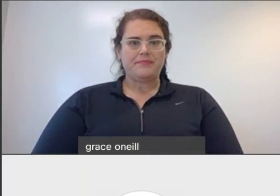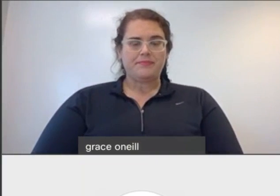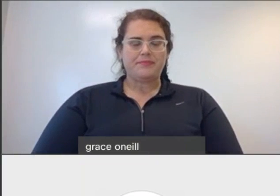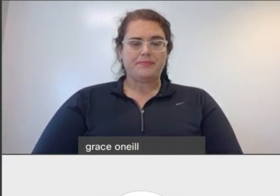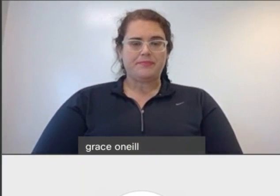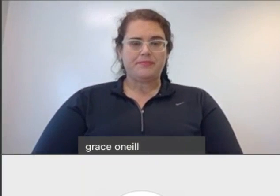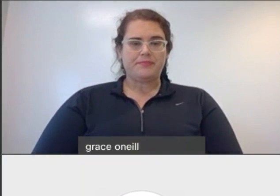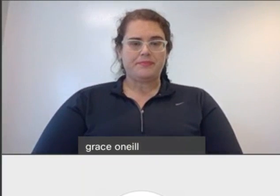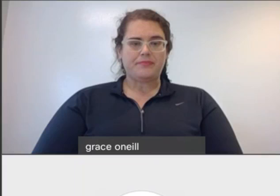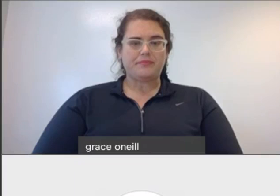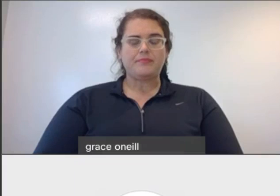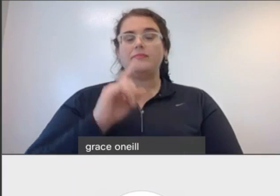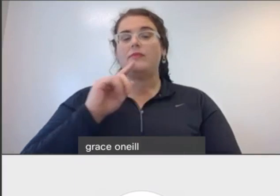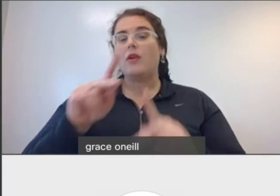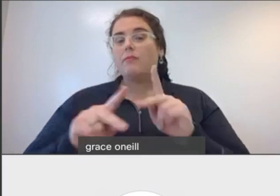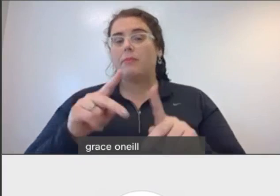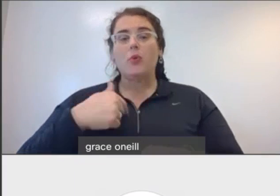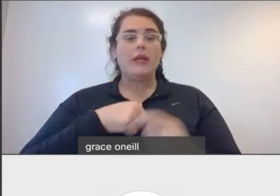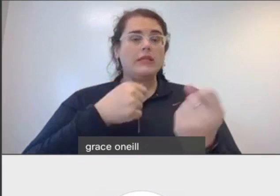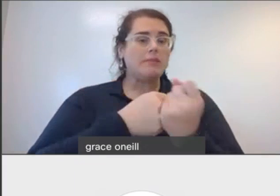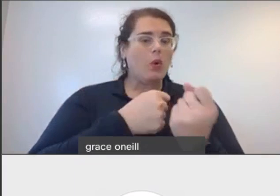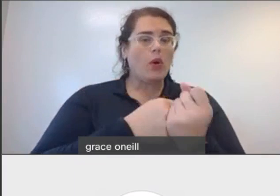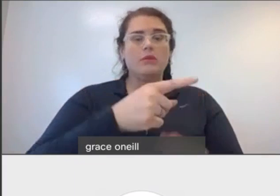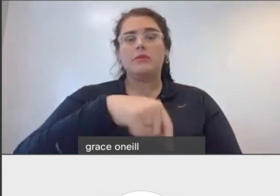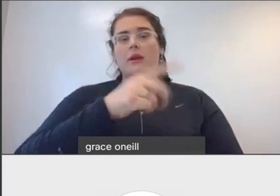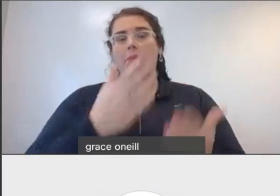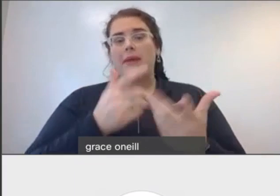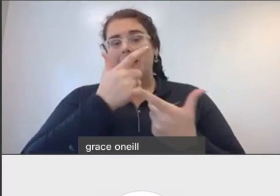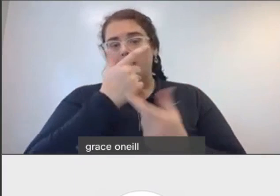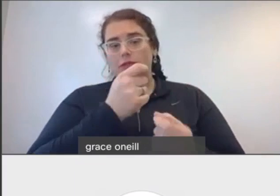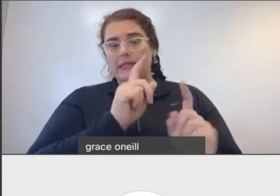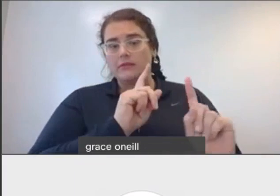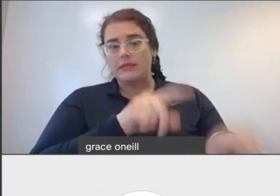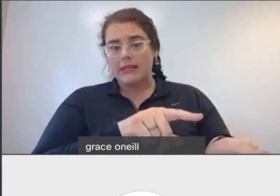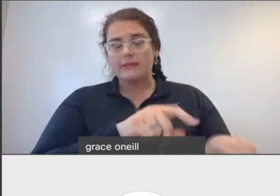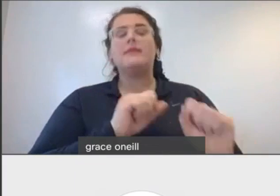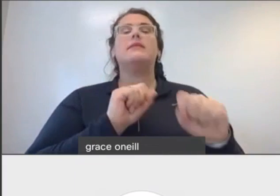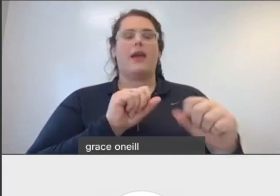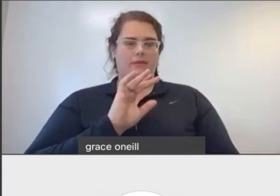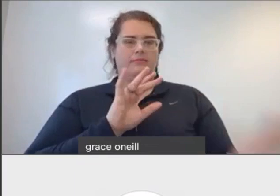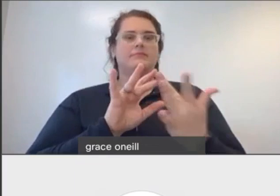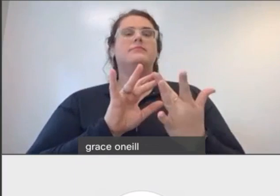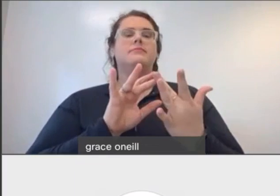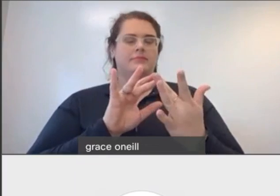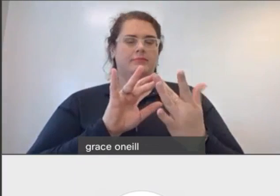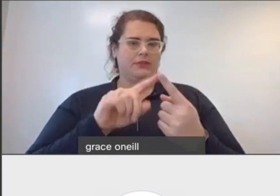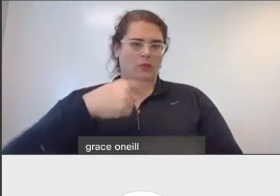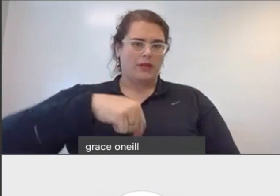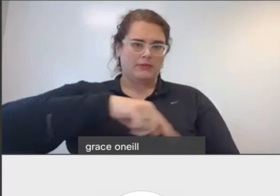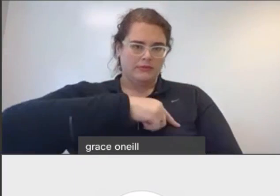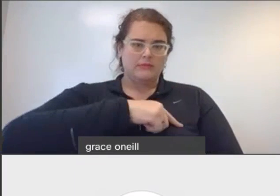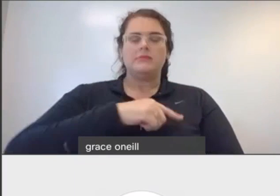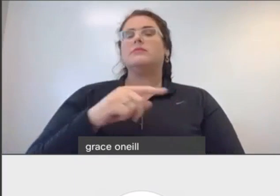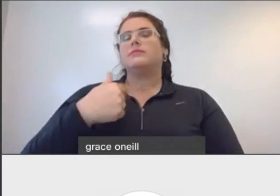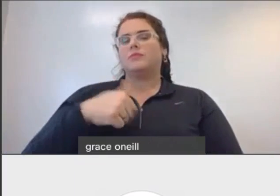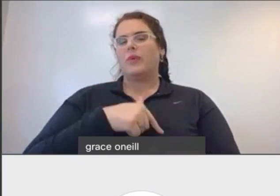people we support who may be attending, they can also reach out to us. We have a